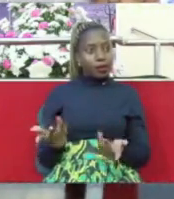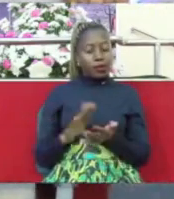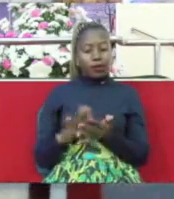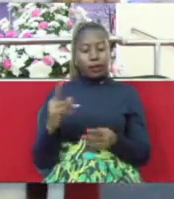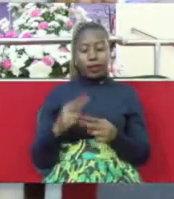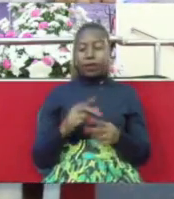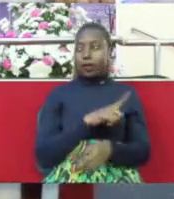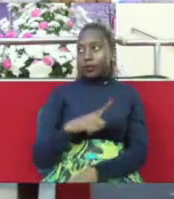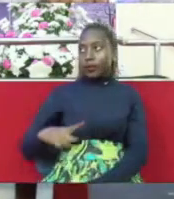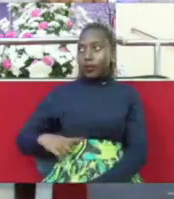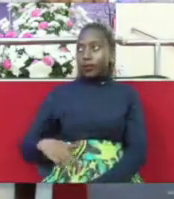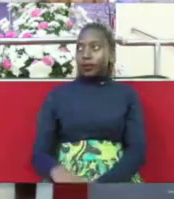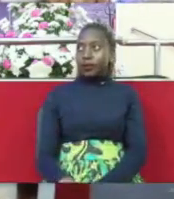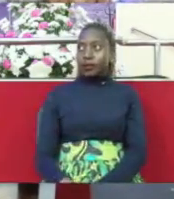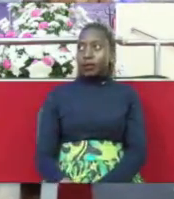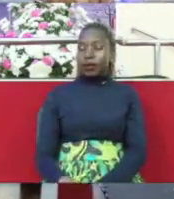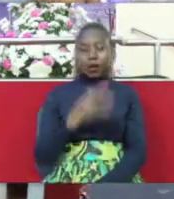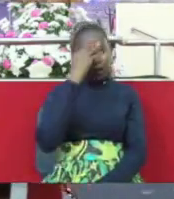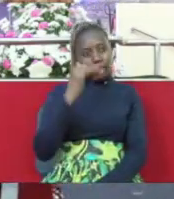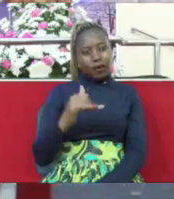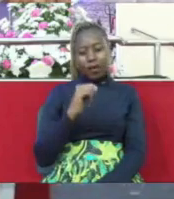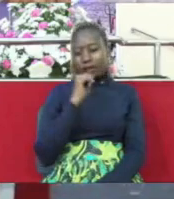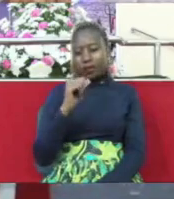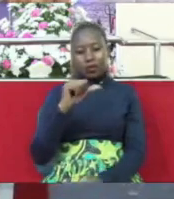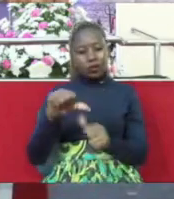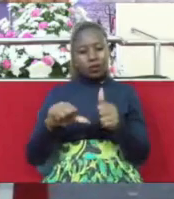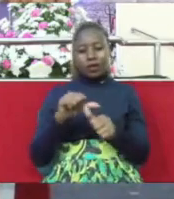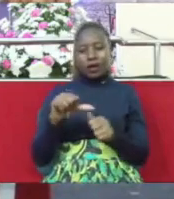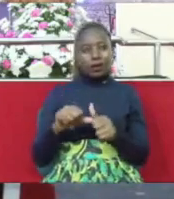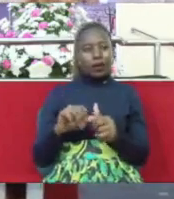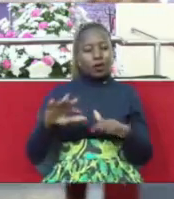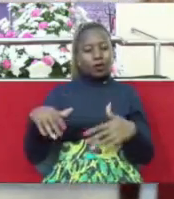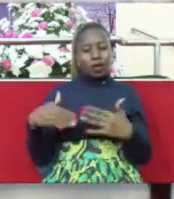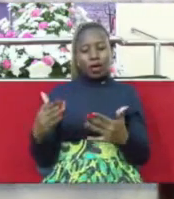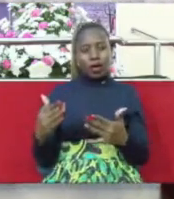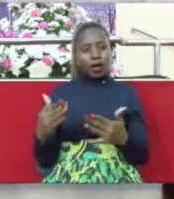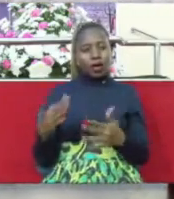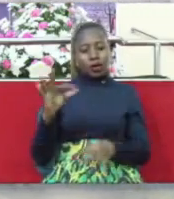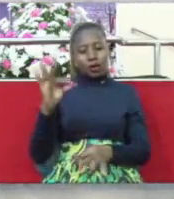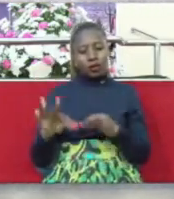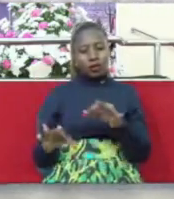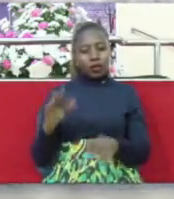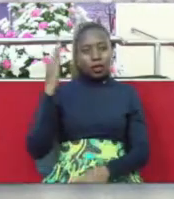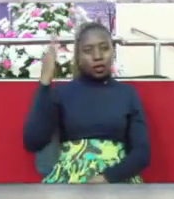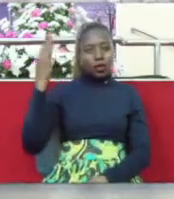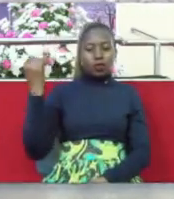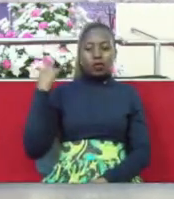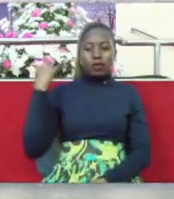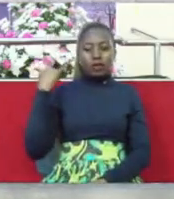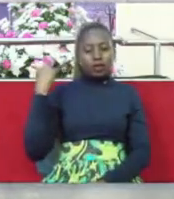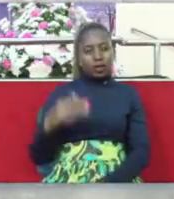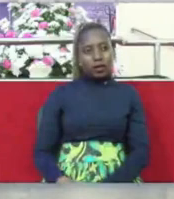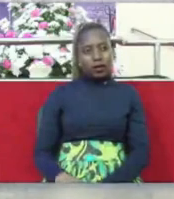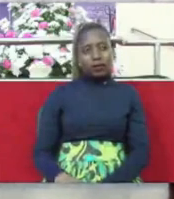of the Lord. Because it's not a matter of how he touched you yesterday. Si mambo na vile alivyokuguza jana. You're telling him, touch me one